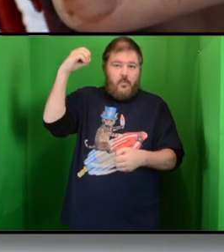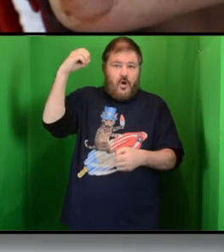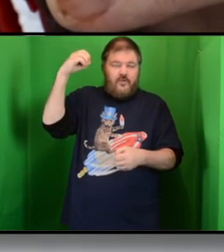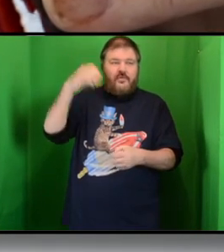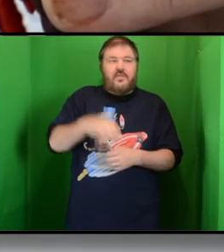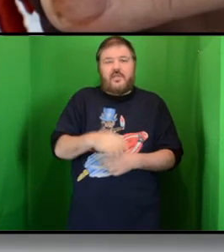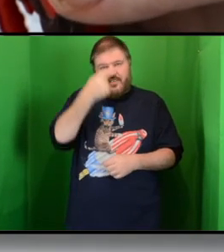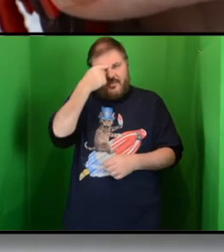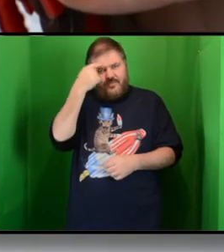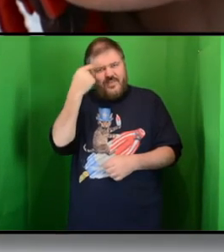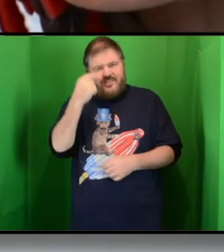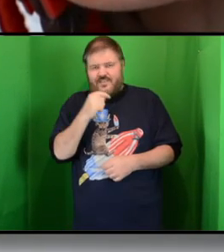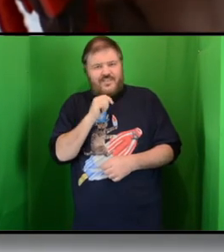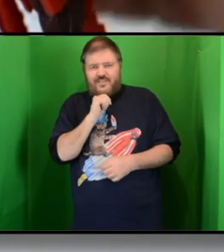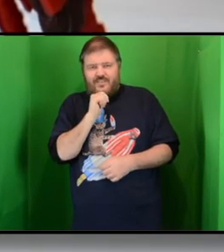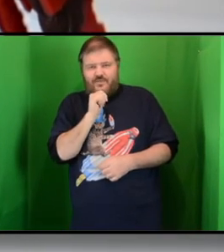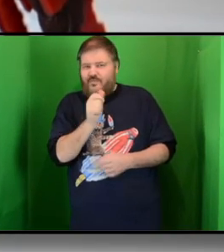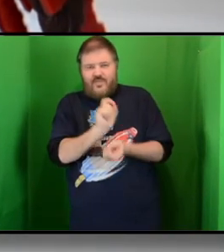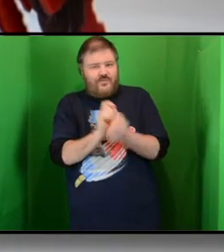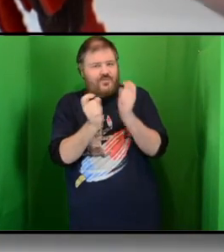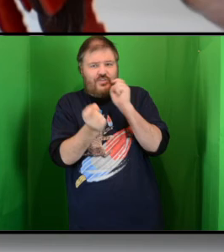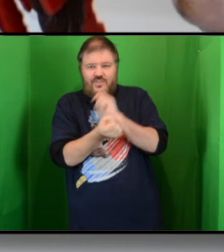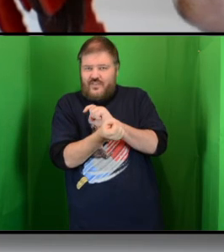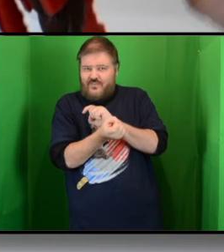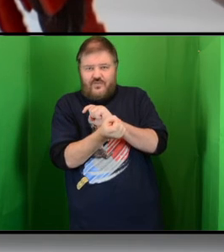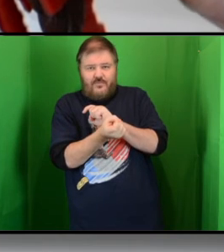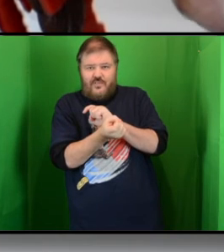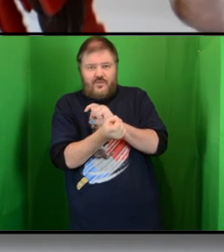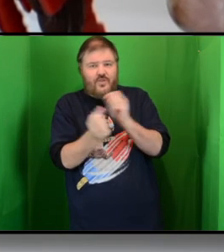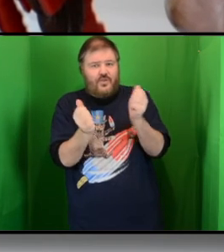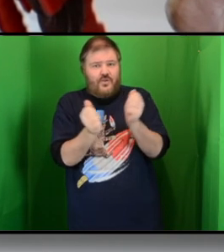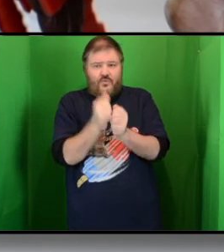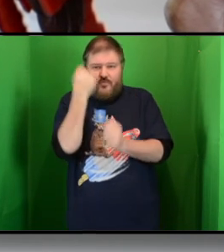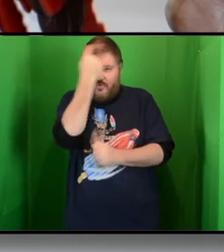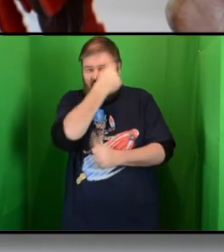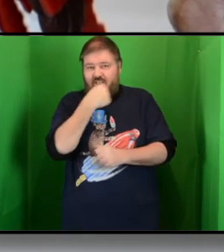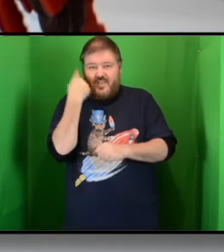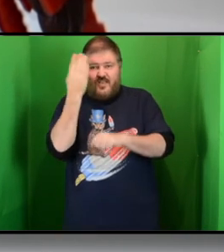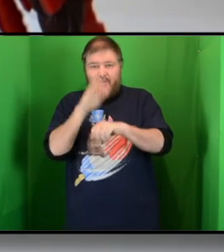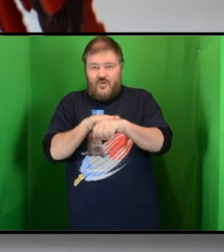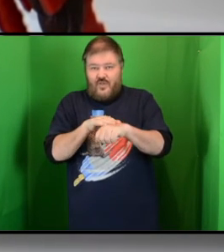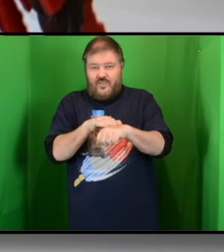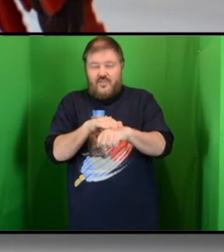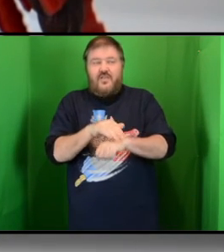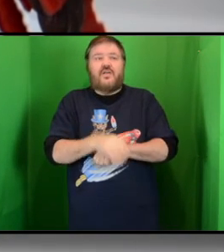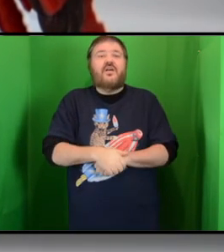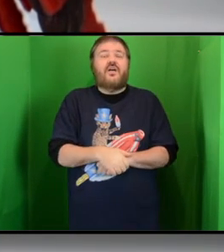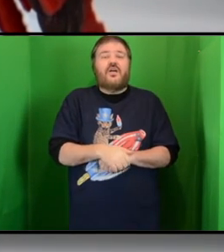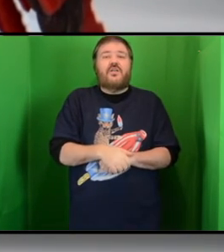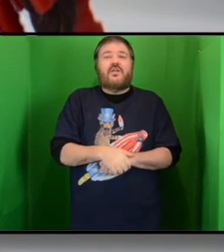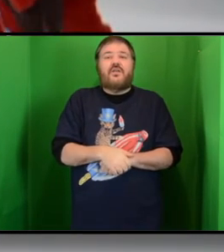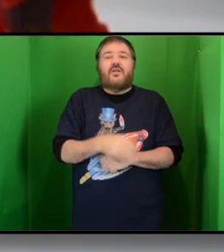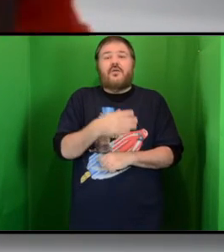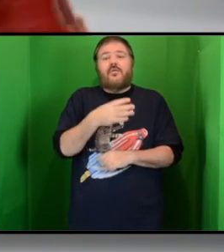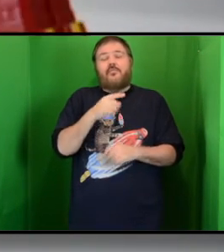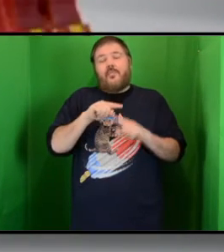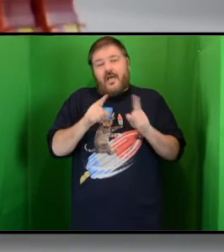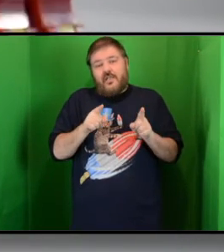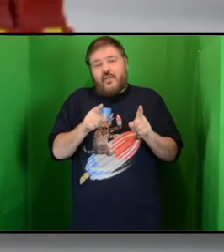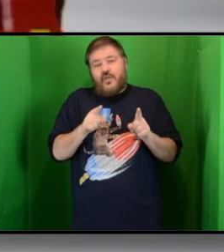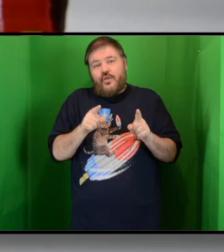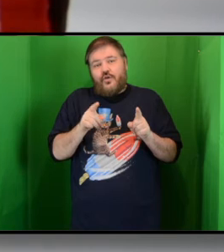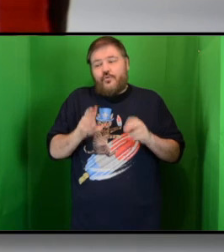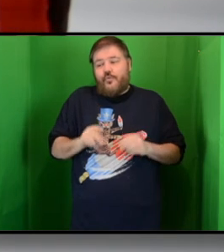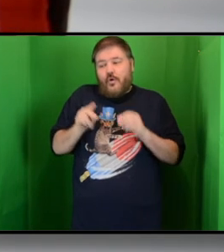really cool. The arms, of course, fold into the back here. And as you can see, we hang the